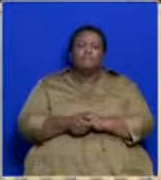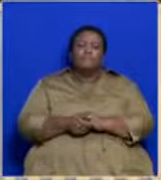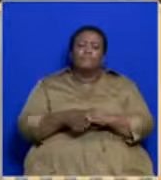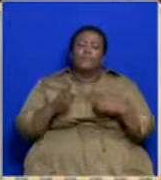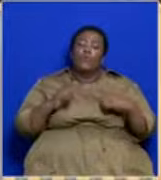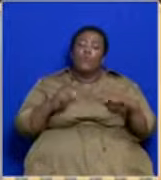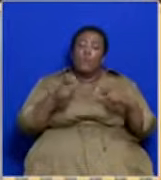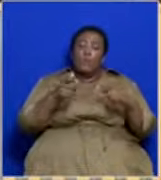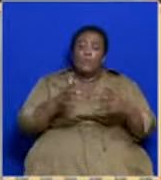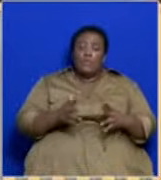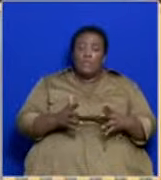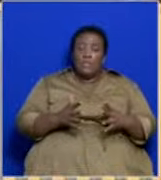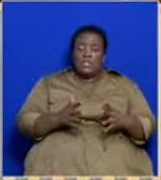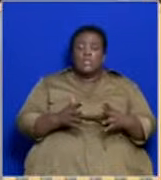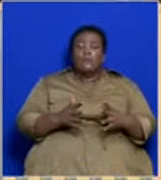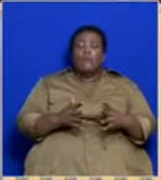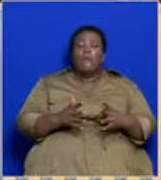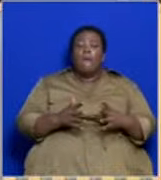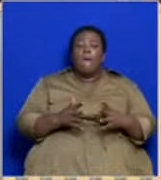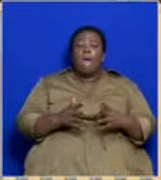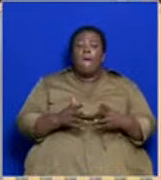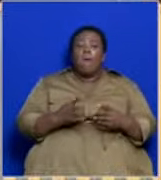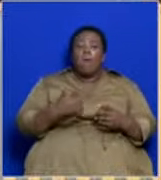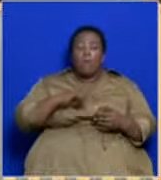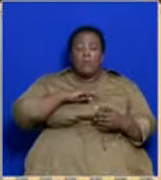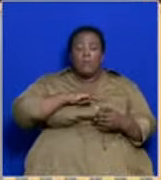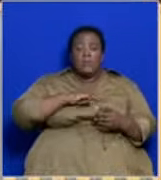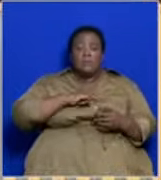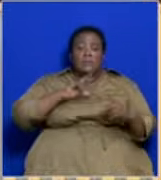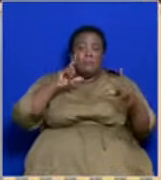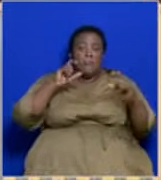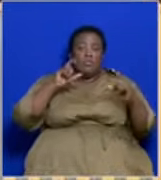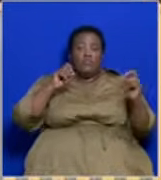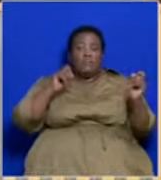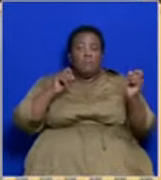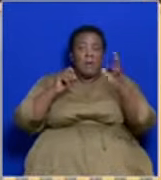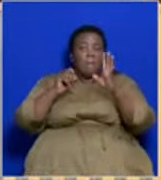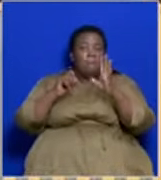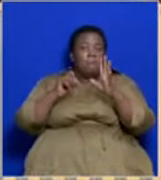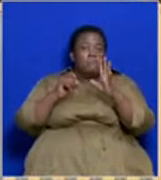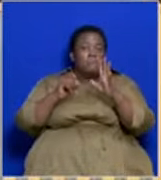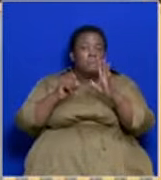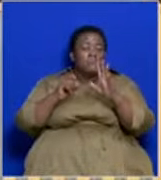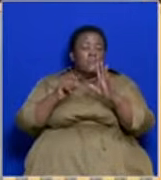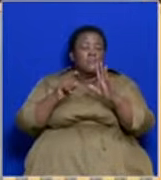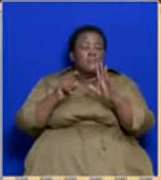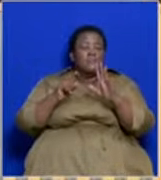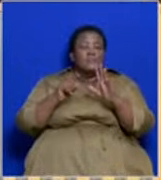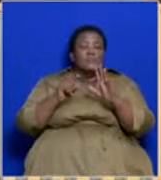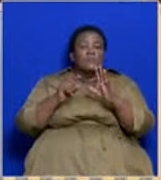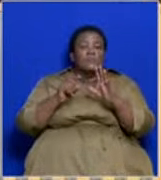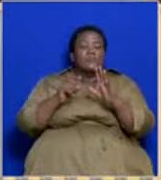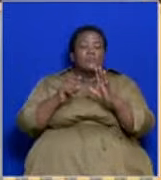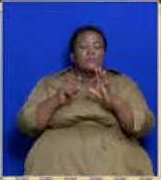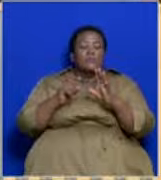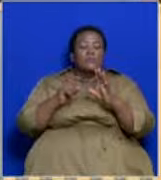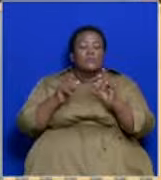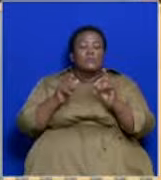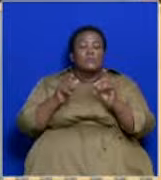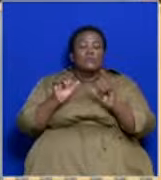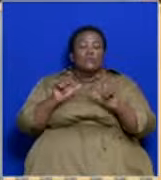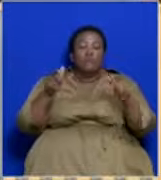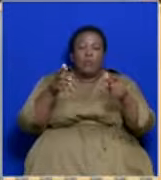are going to put up the pictures. If the commissioners could make a note, you will recall when